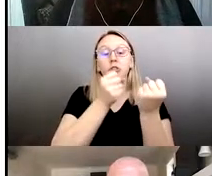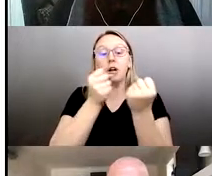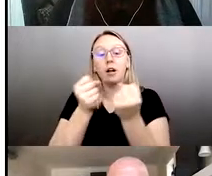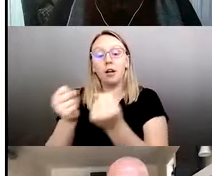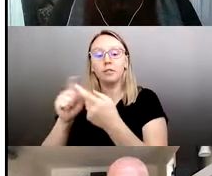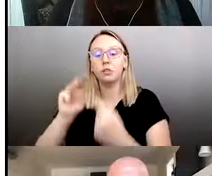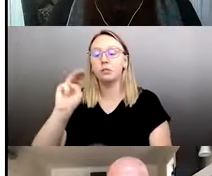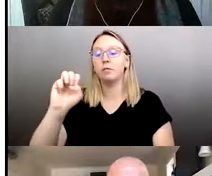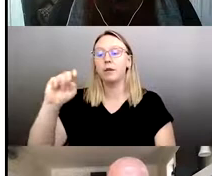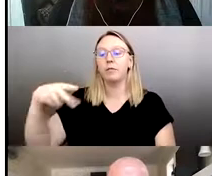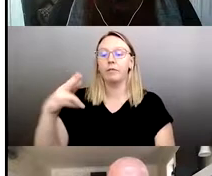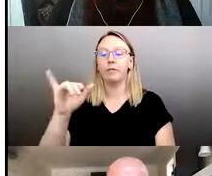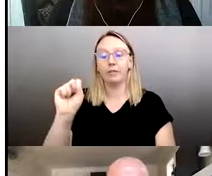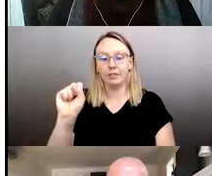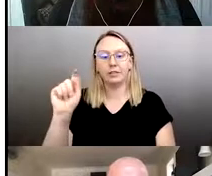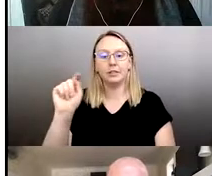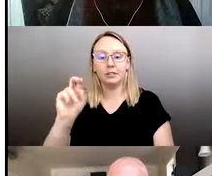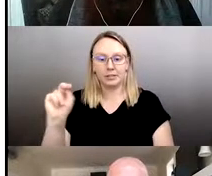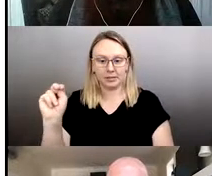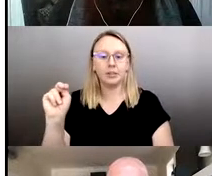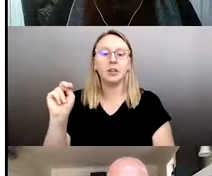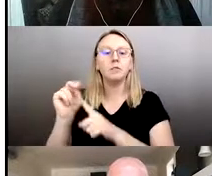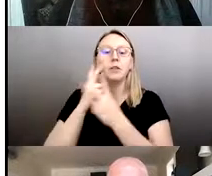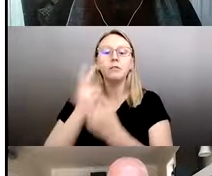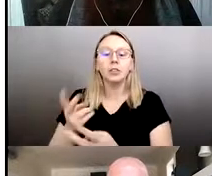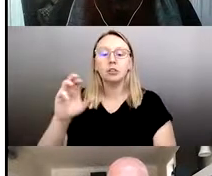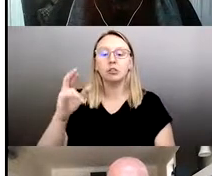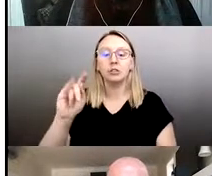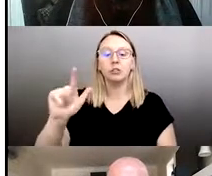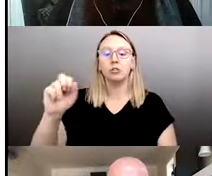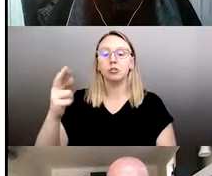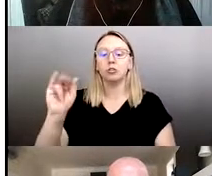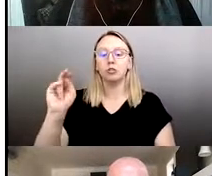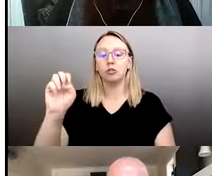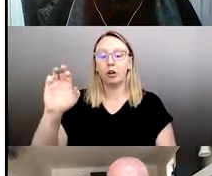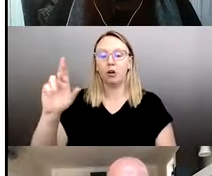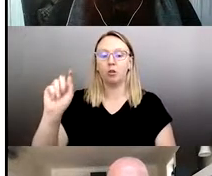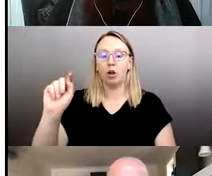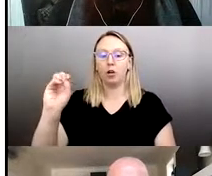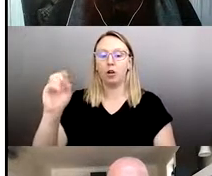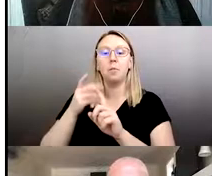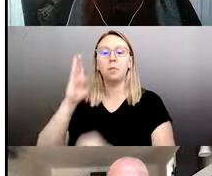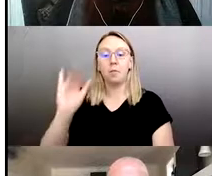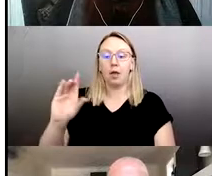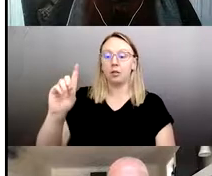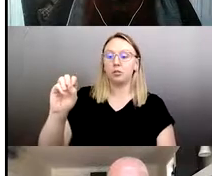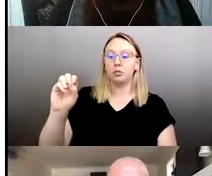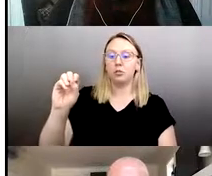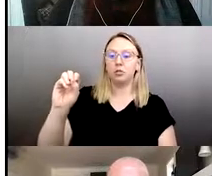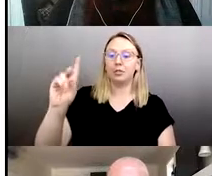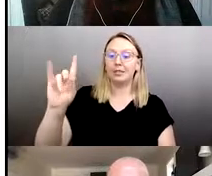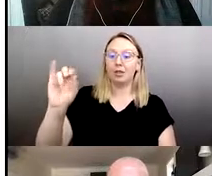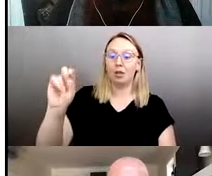visiting the Crystal Shrine Grotto designed by Mexican artist Donico Rodriguez. a man-made cave with stalactites